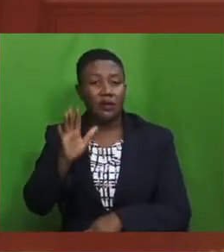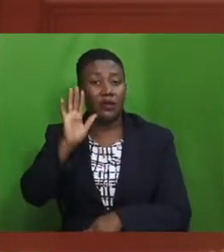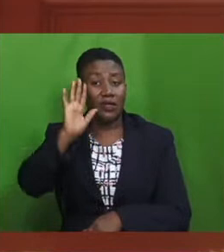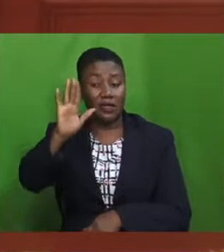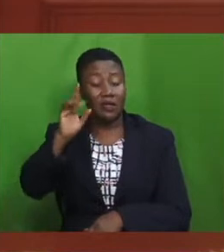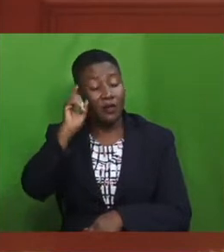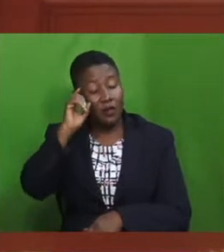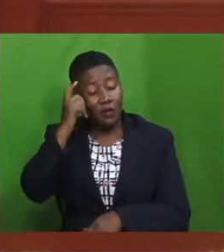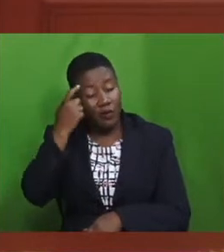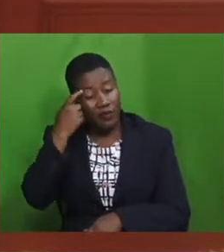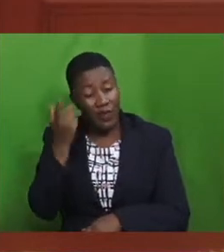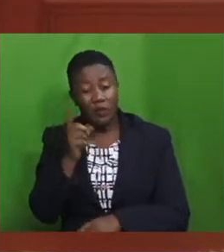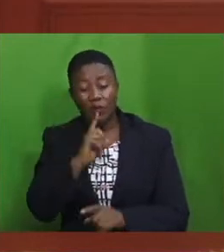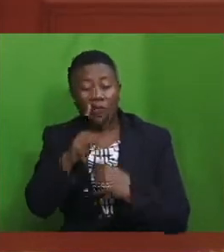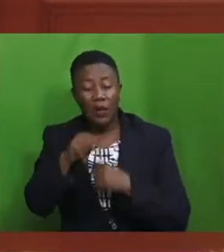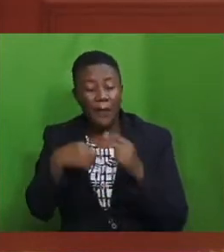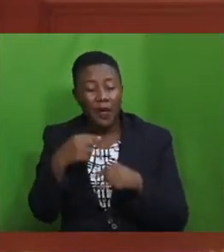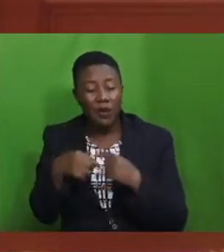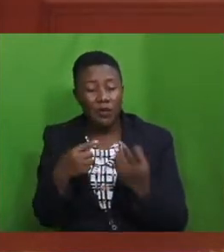about,